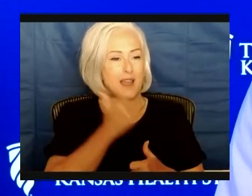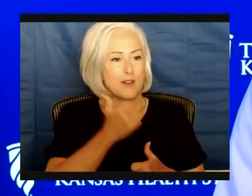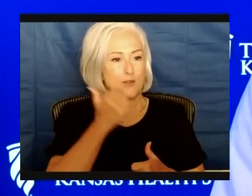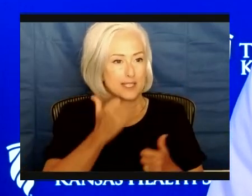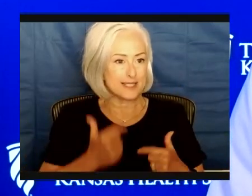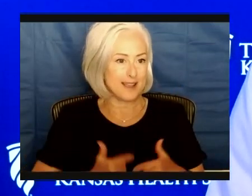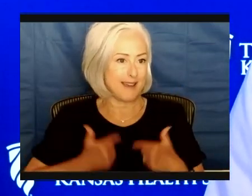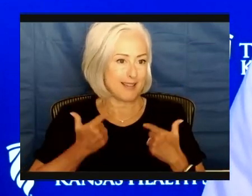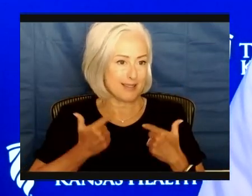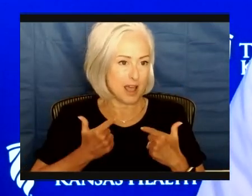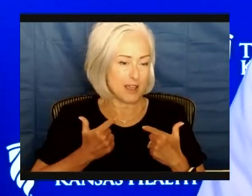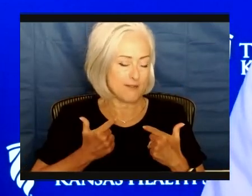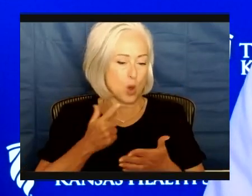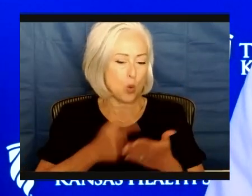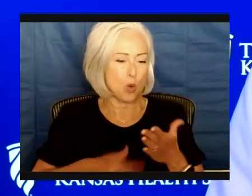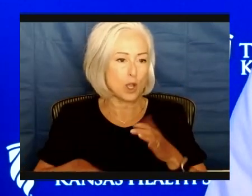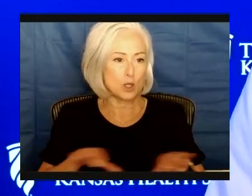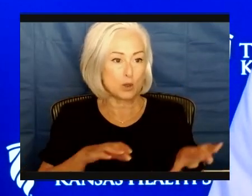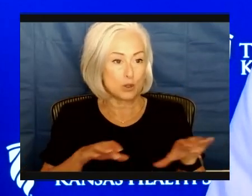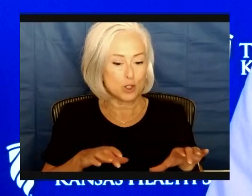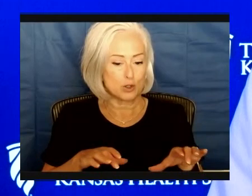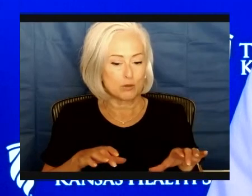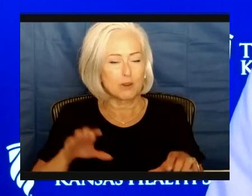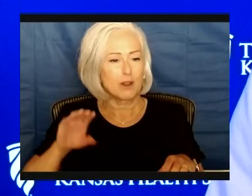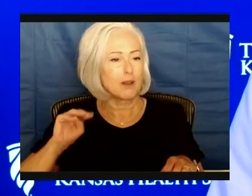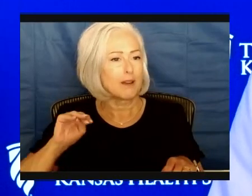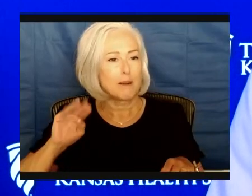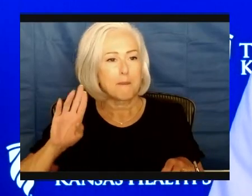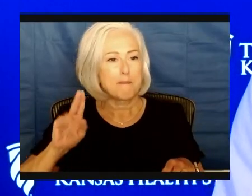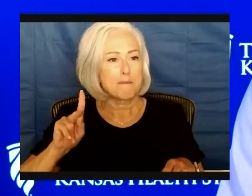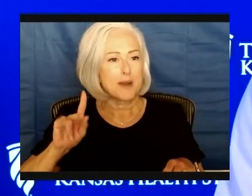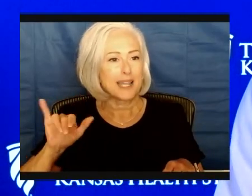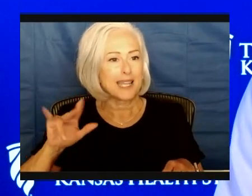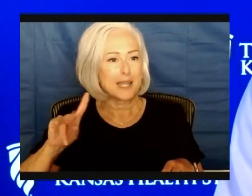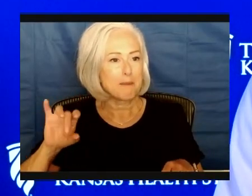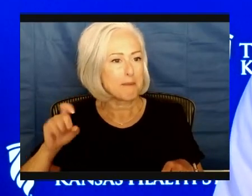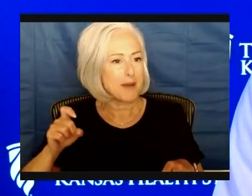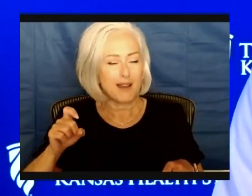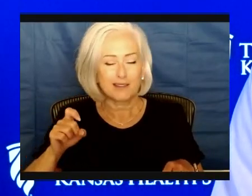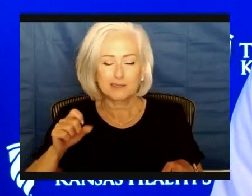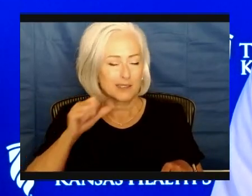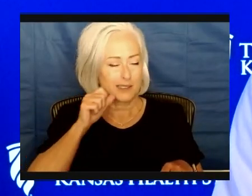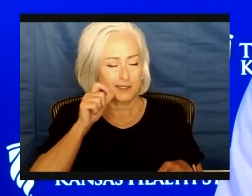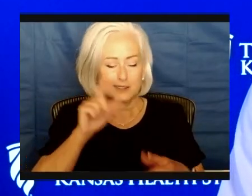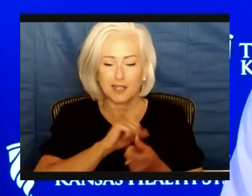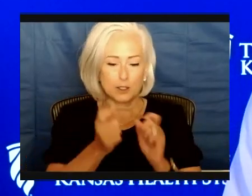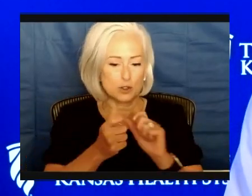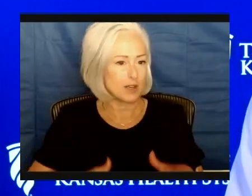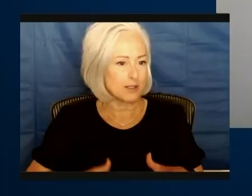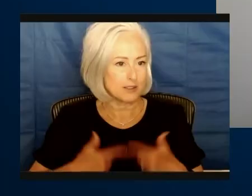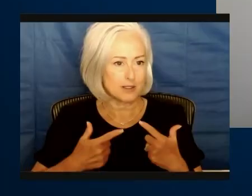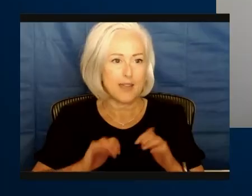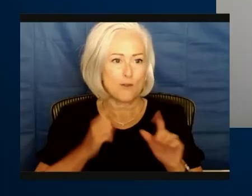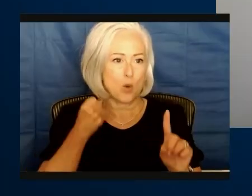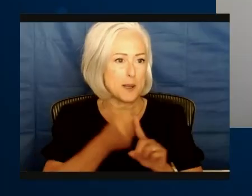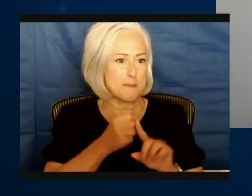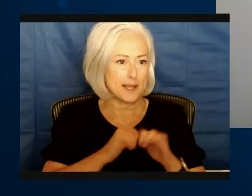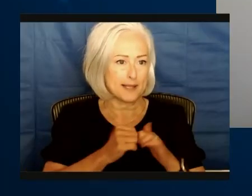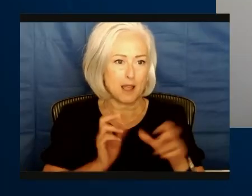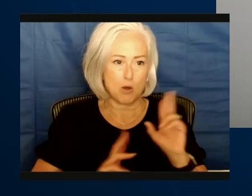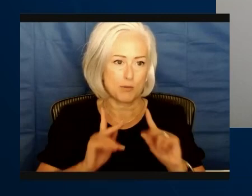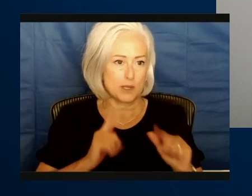necessarily change for most people and impact the way people are living their lives. Yeah, it's nothing